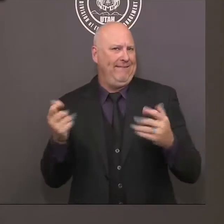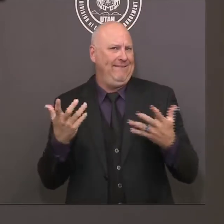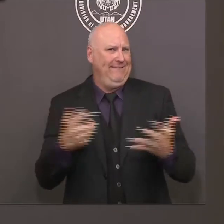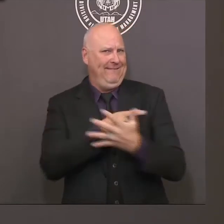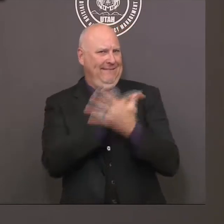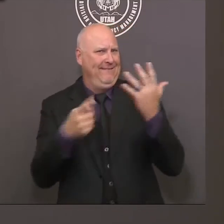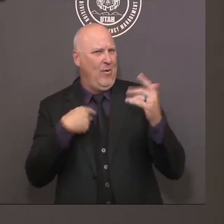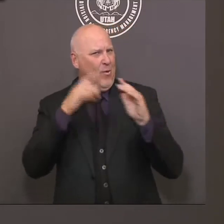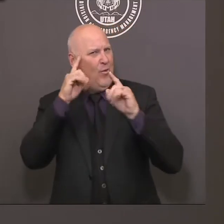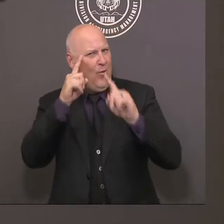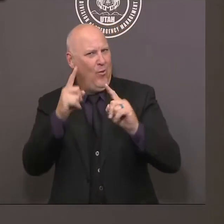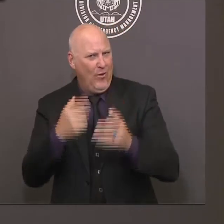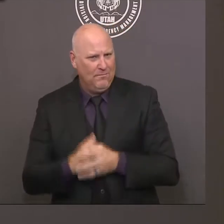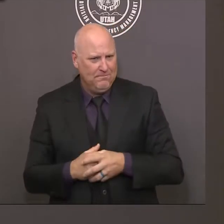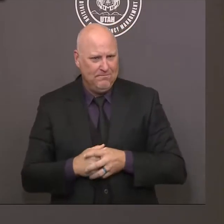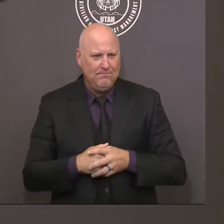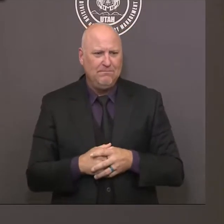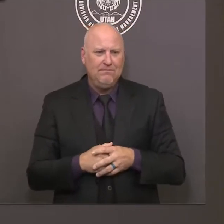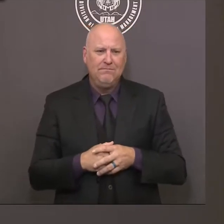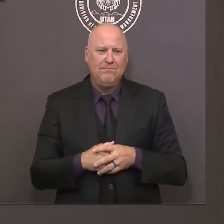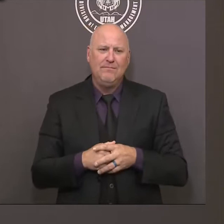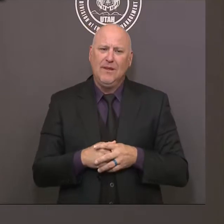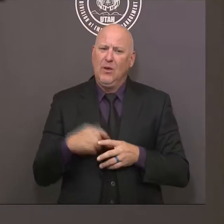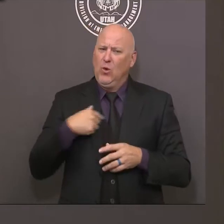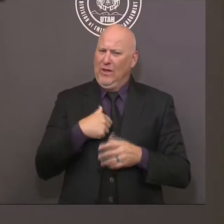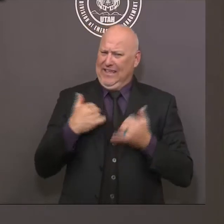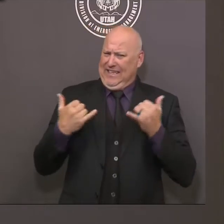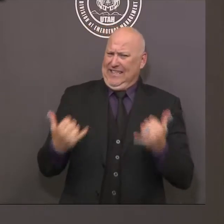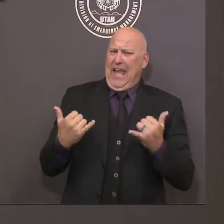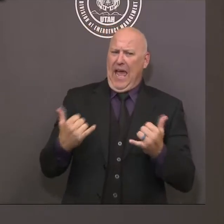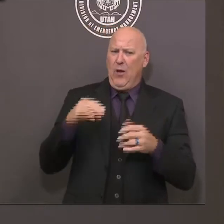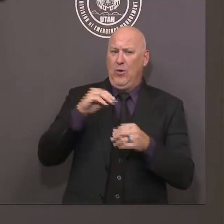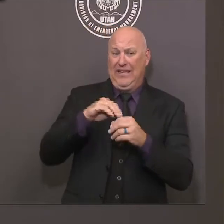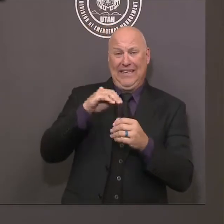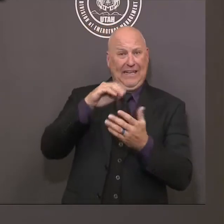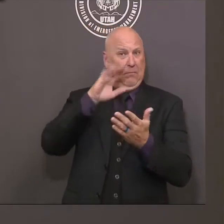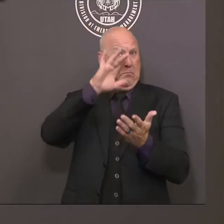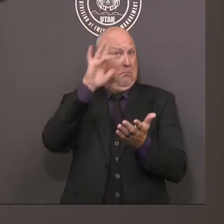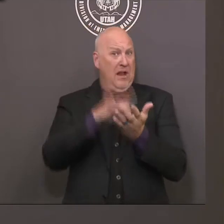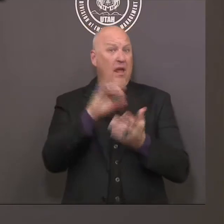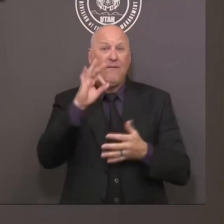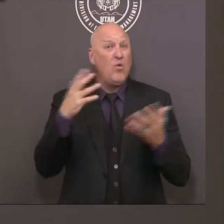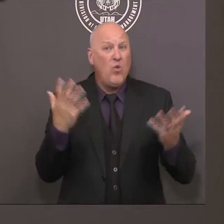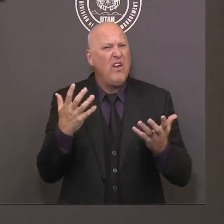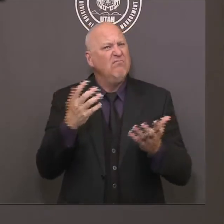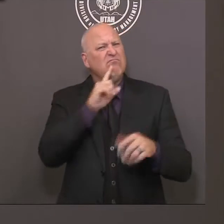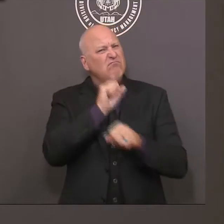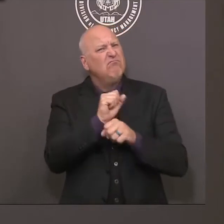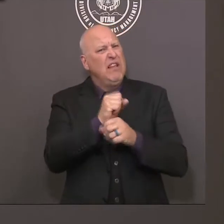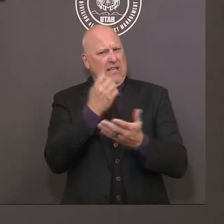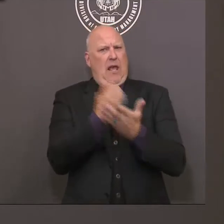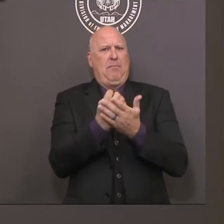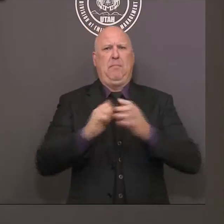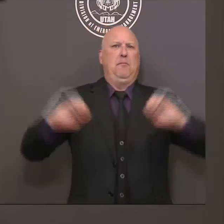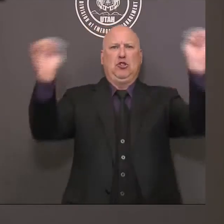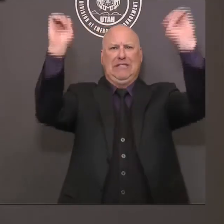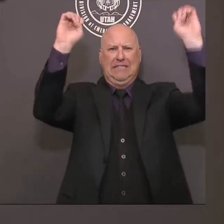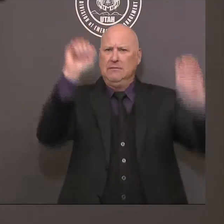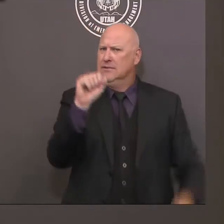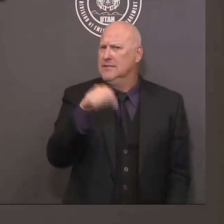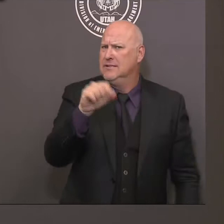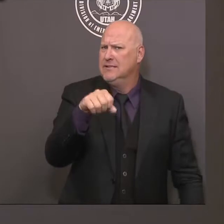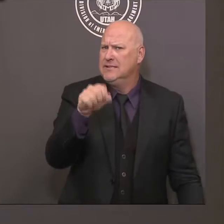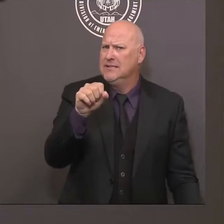the midst of an economic crisis, but we are also in the midst of an economic recovery and